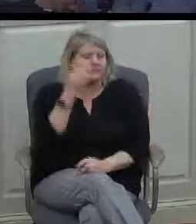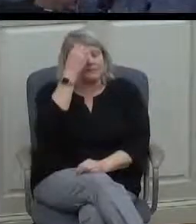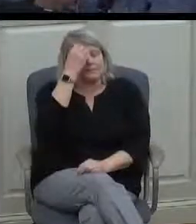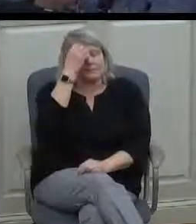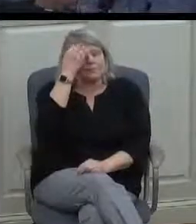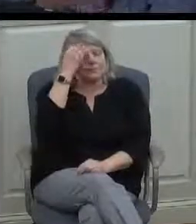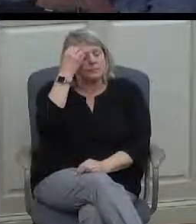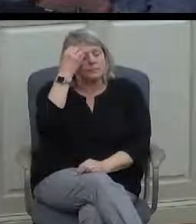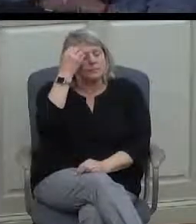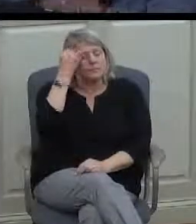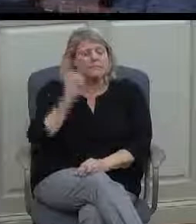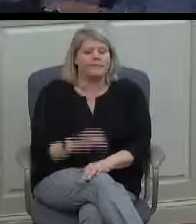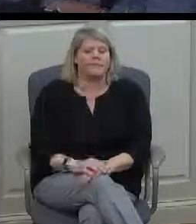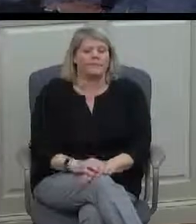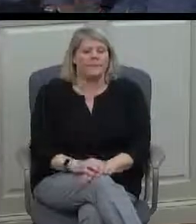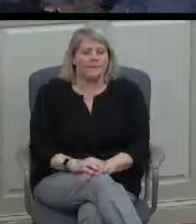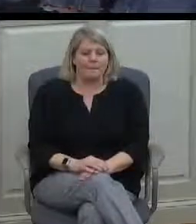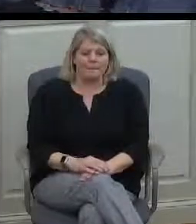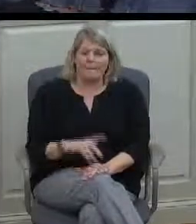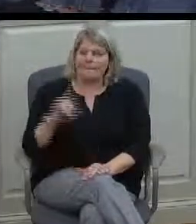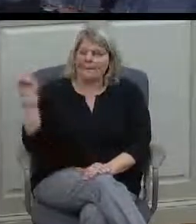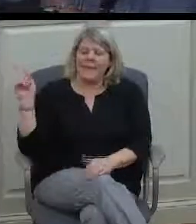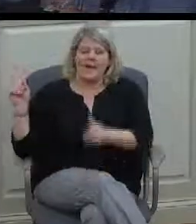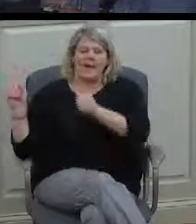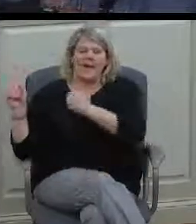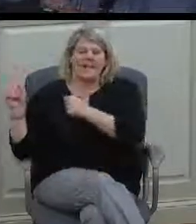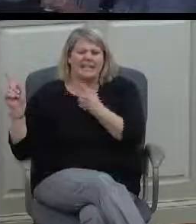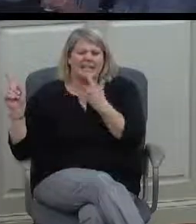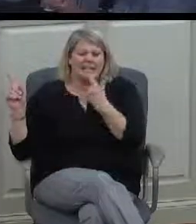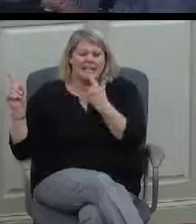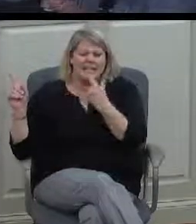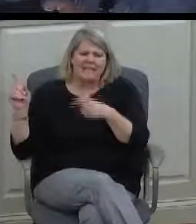And we need to get, Chief Gray needs to tell us, he just had another